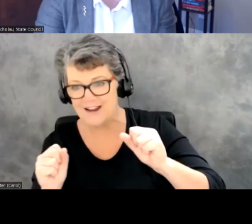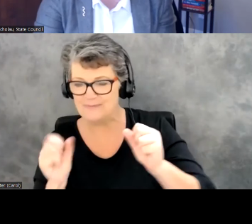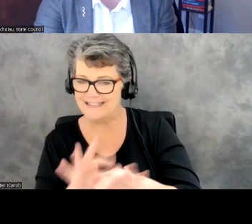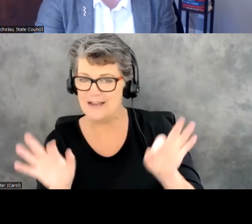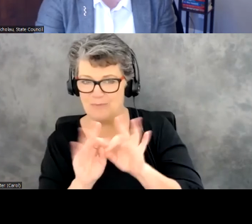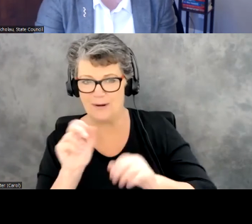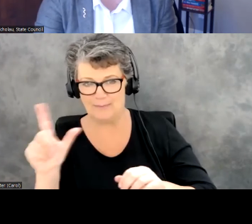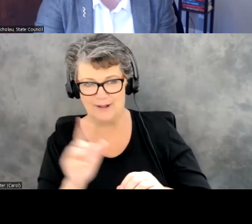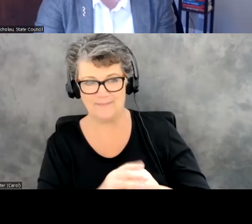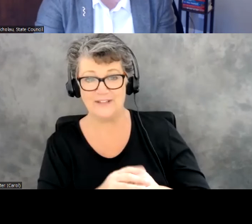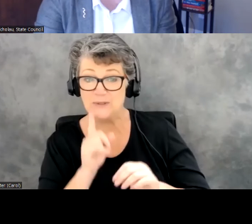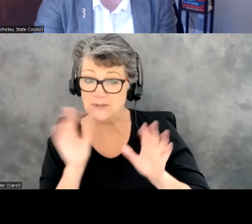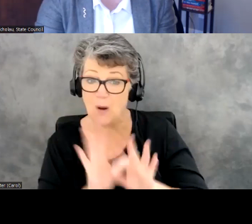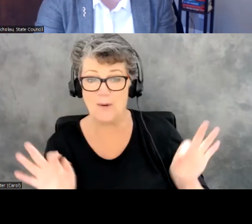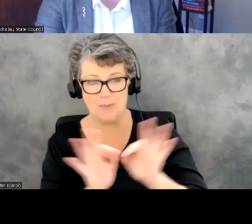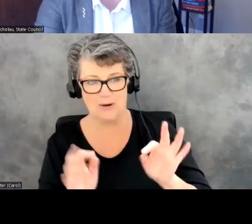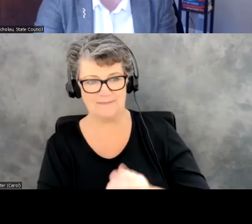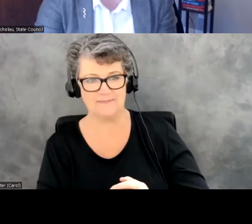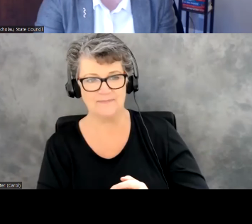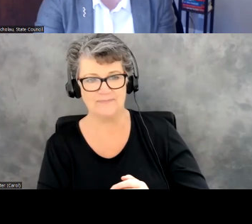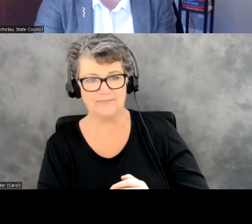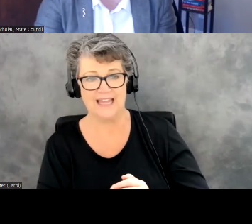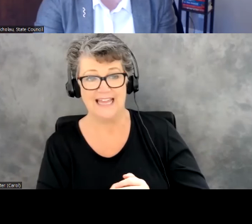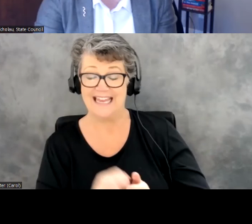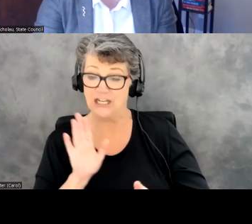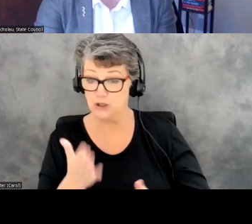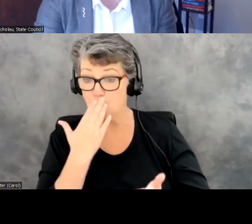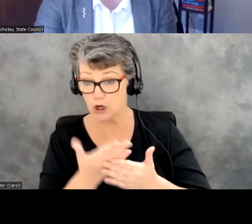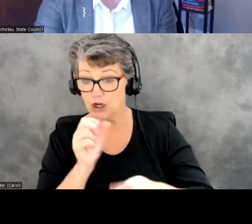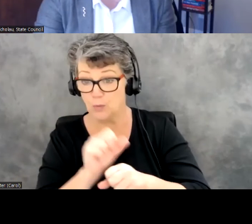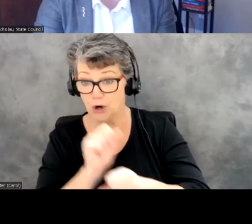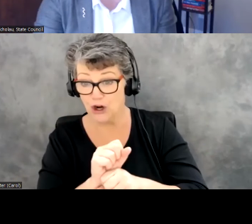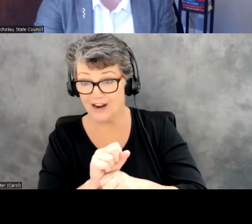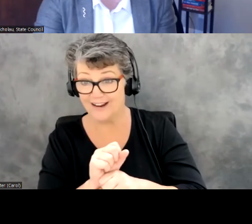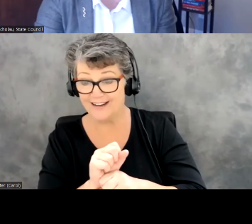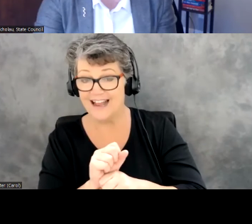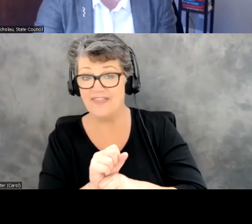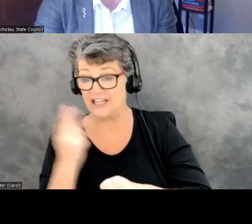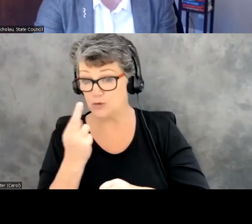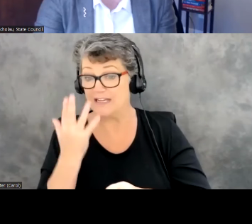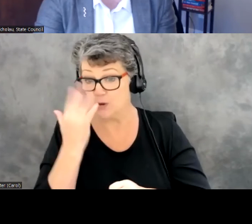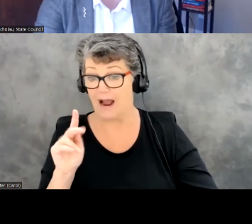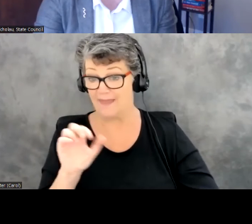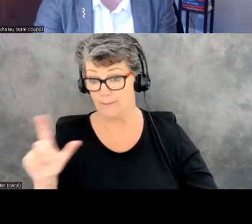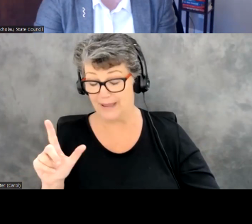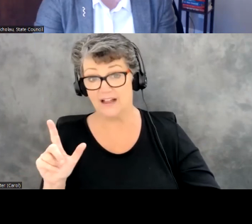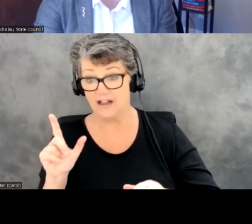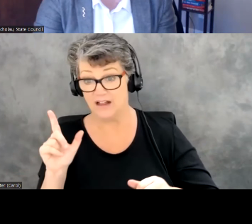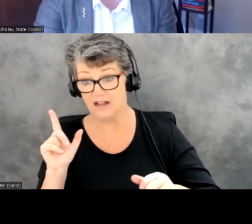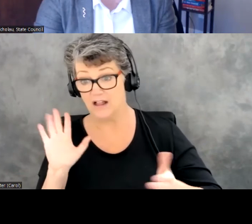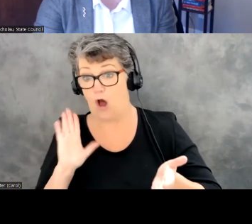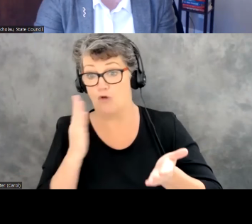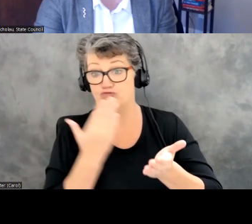bill. So important. And it's your good work that I think is the reason why the bill made it as far as it